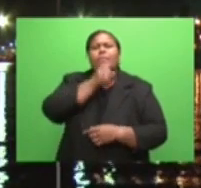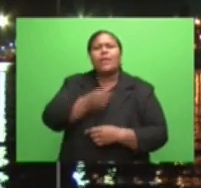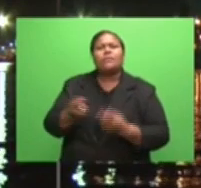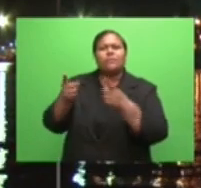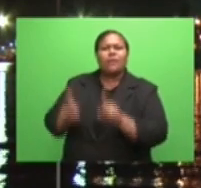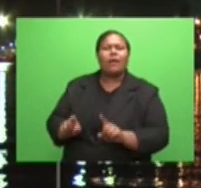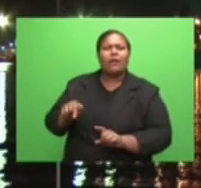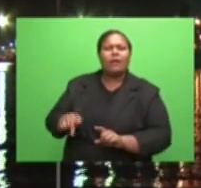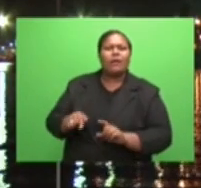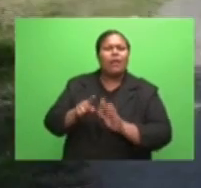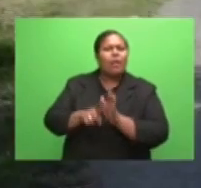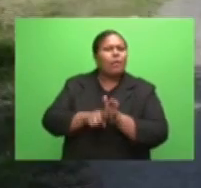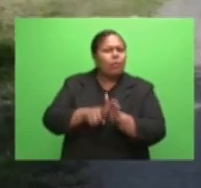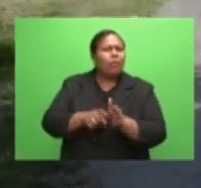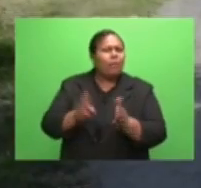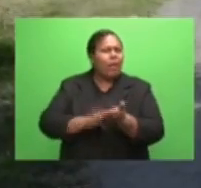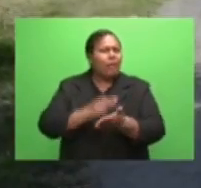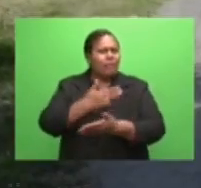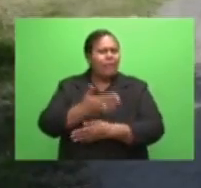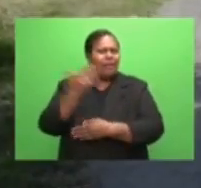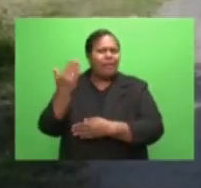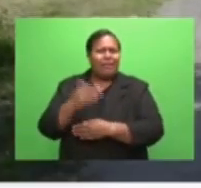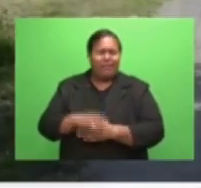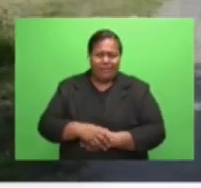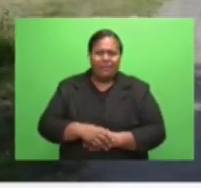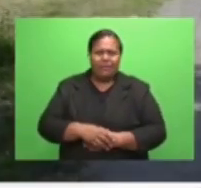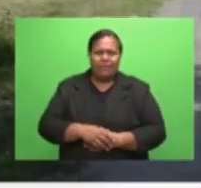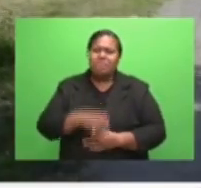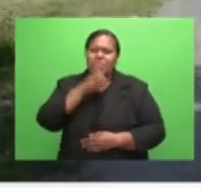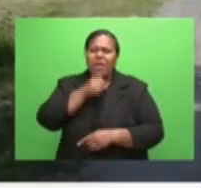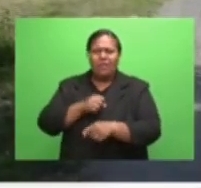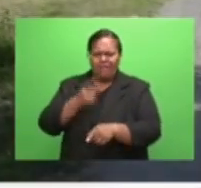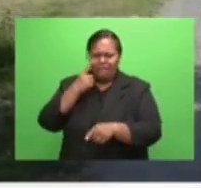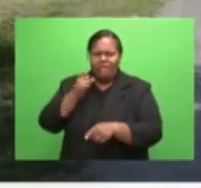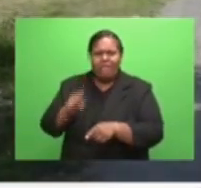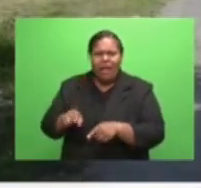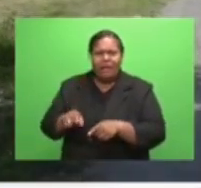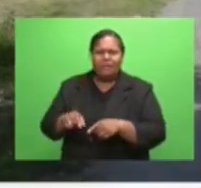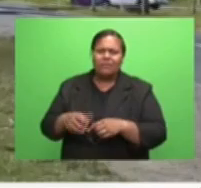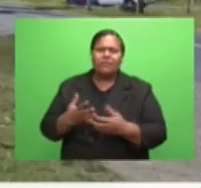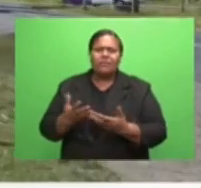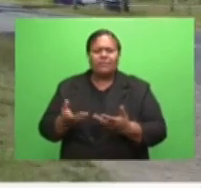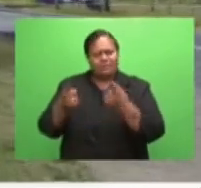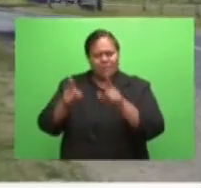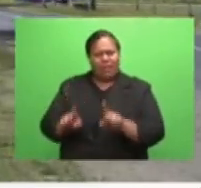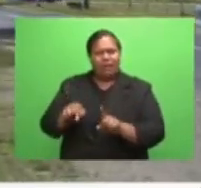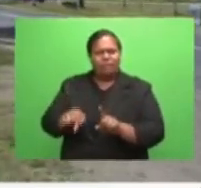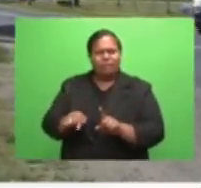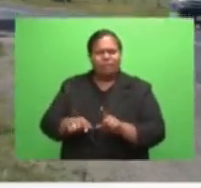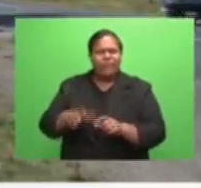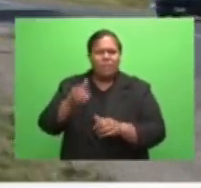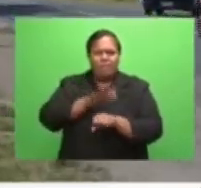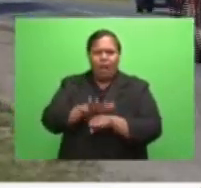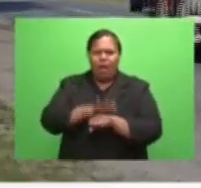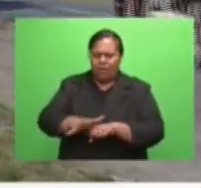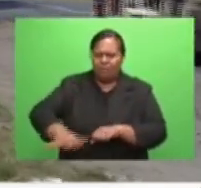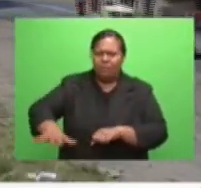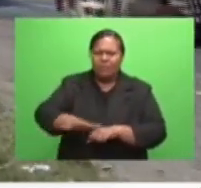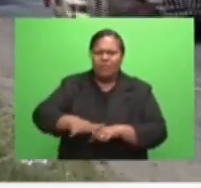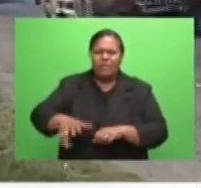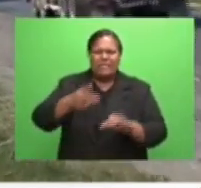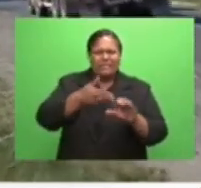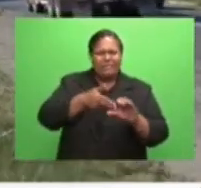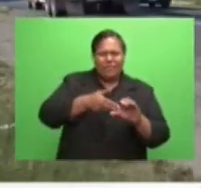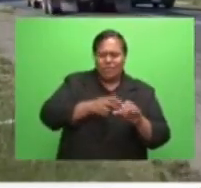on Monday. The man was found lying motionless in a pool of blood at about 11:30 p.m. near a service station on the Queen's Road